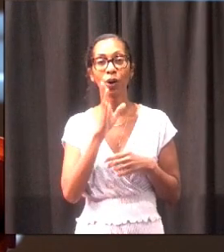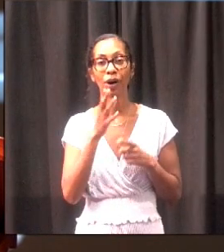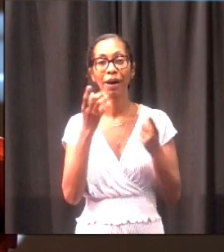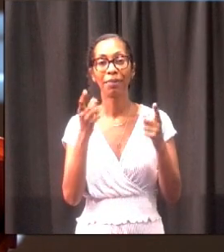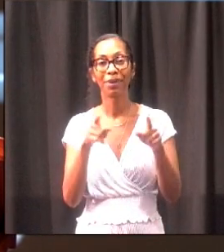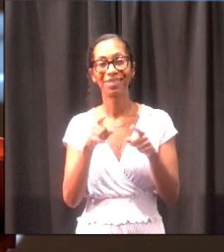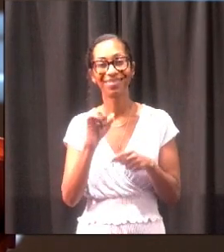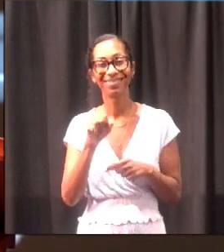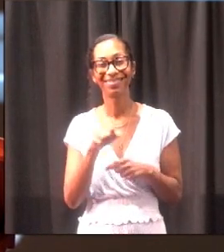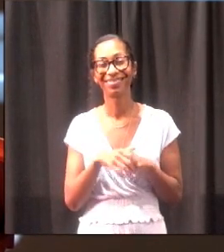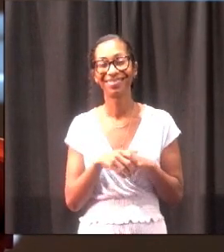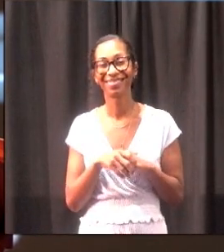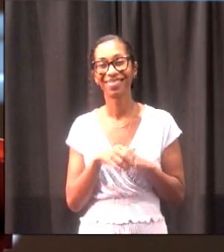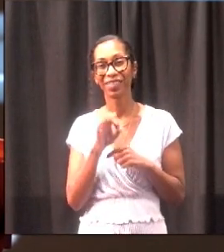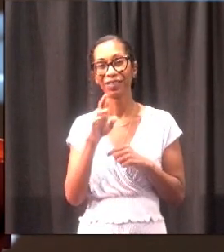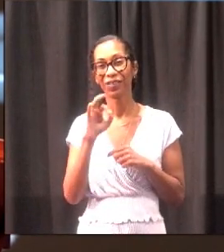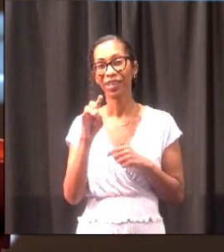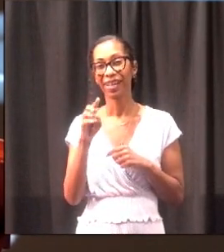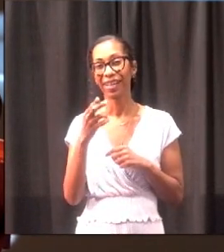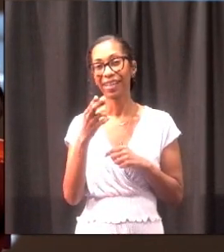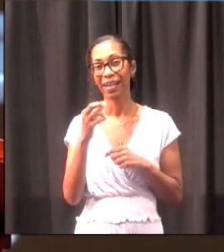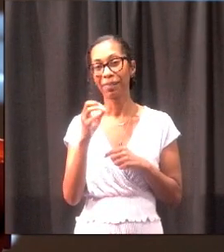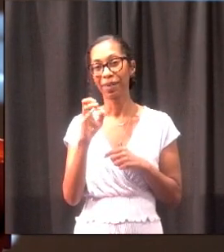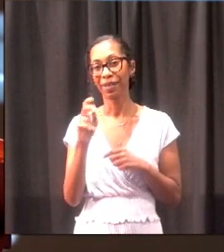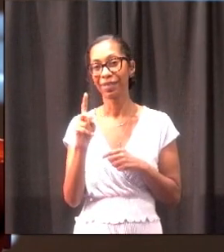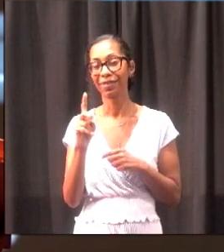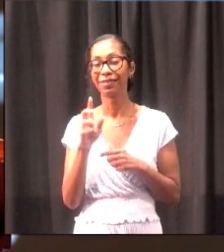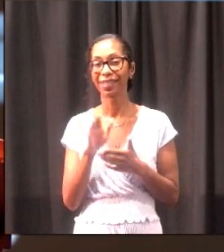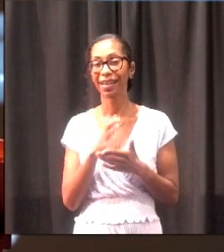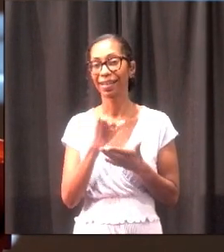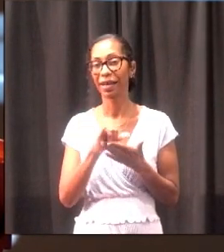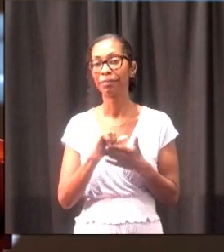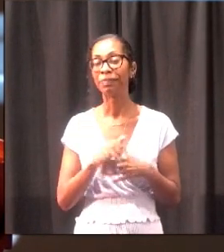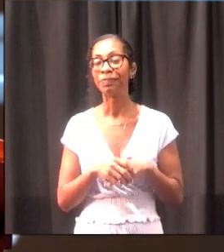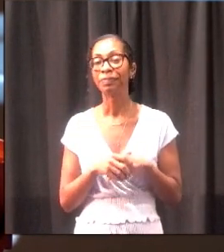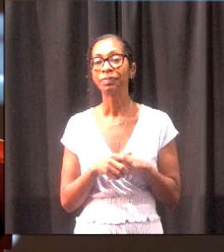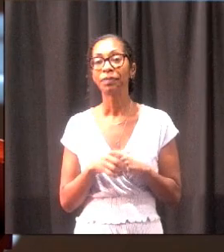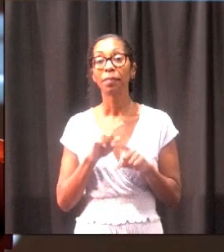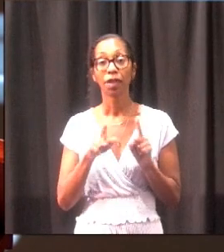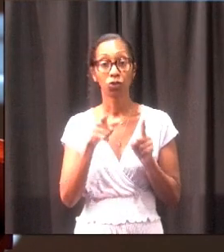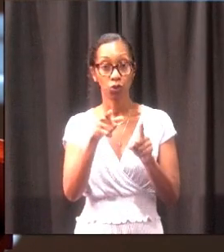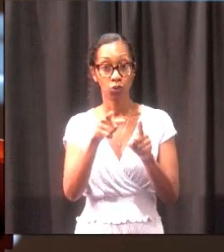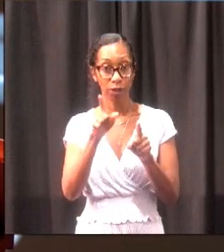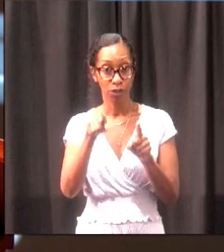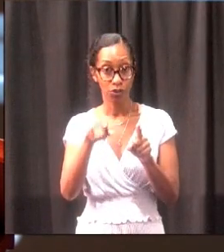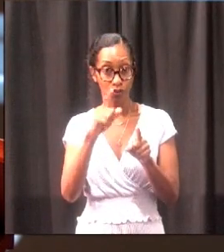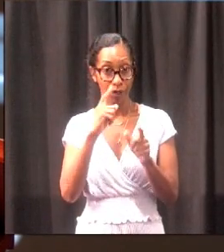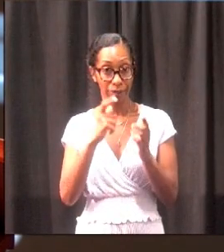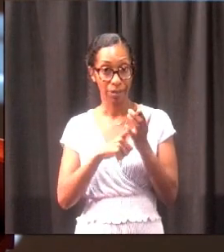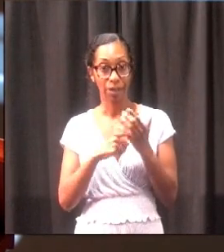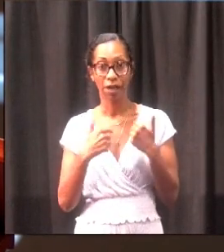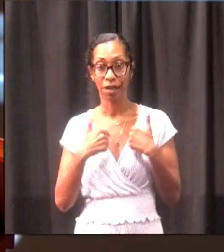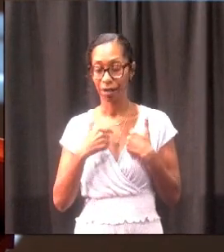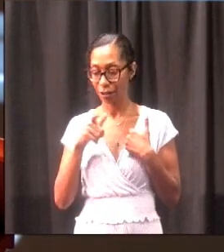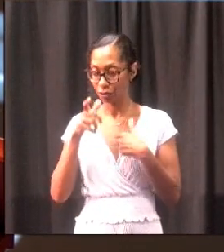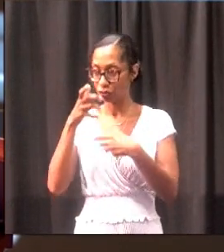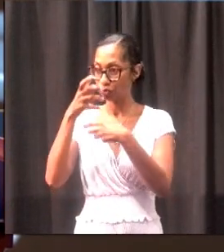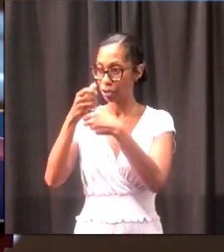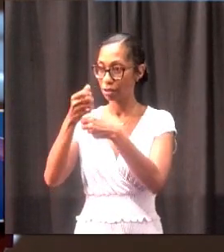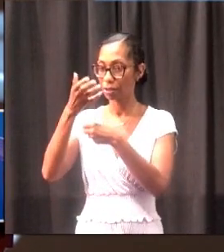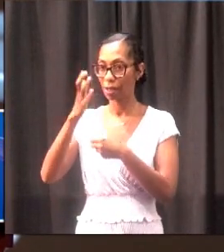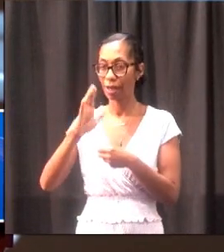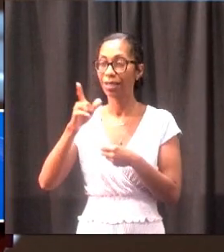to recognize, as men and women of God, that we have to trust God because God is